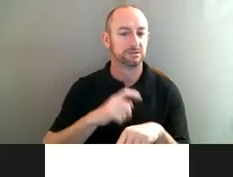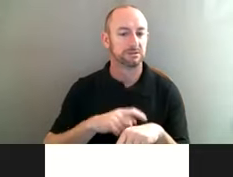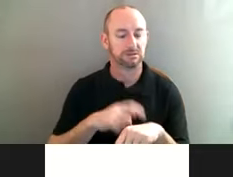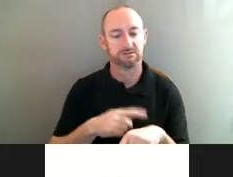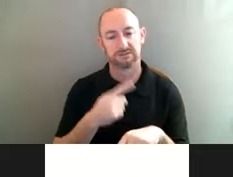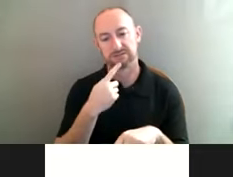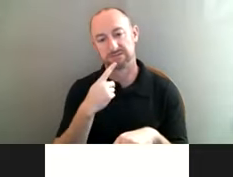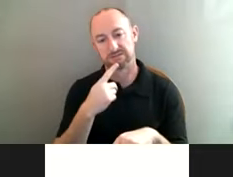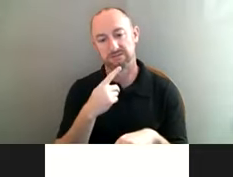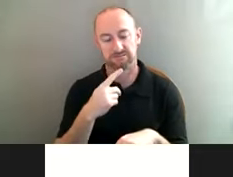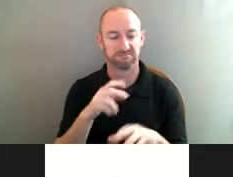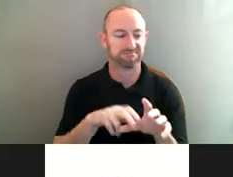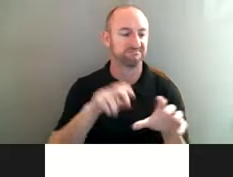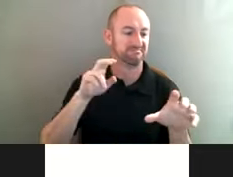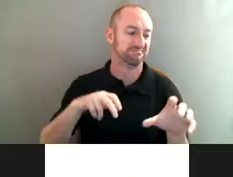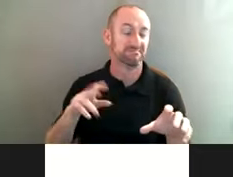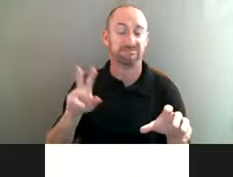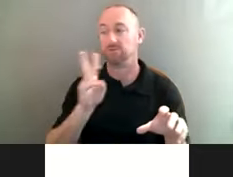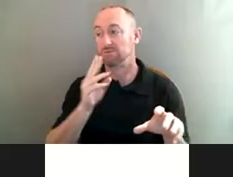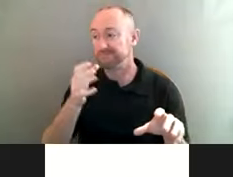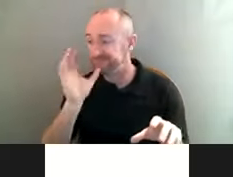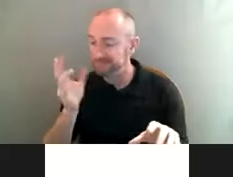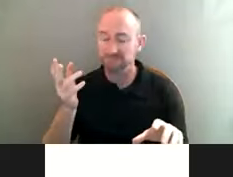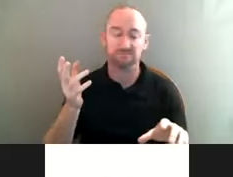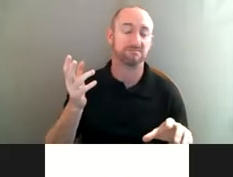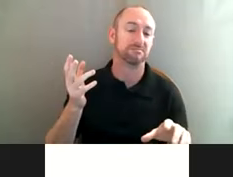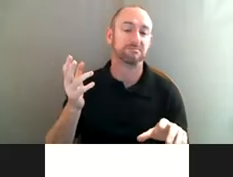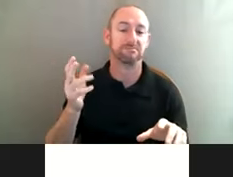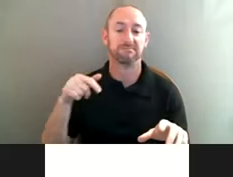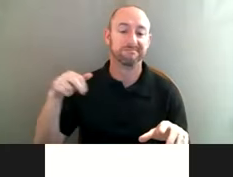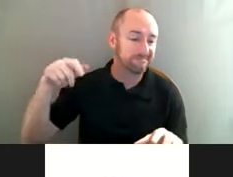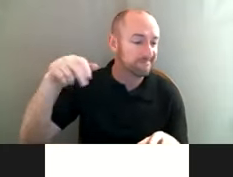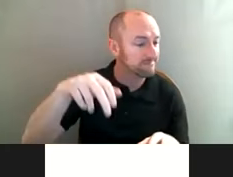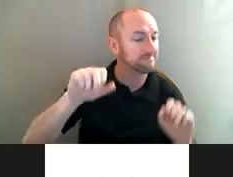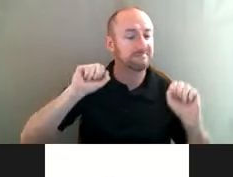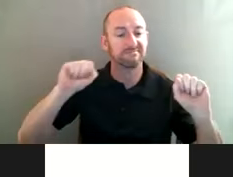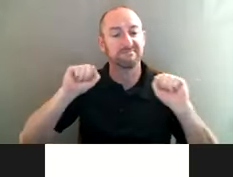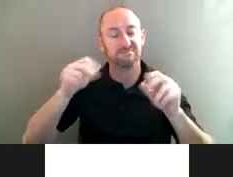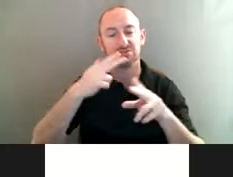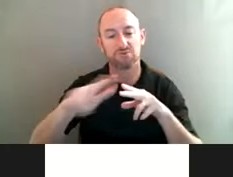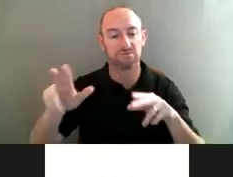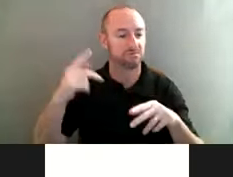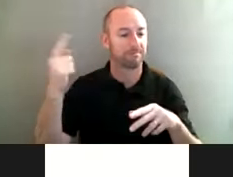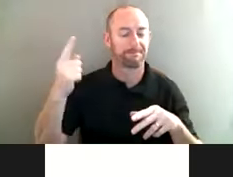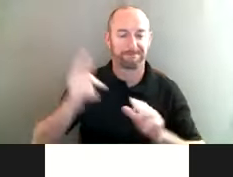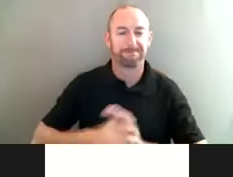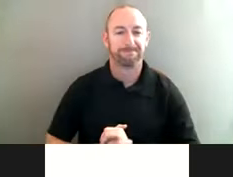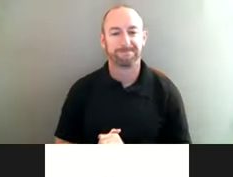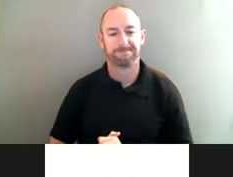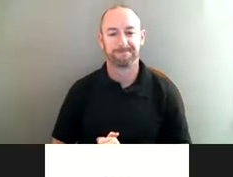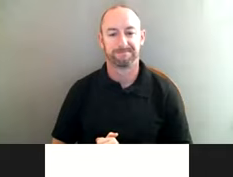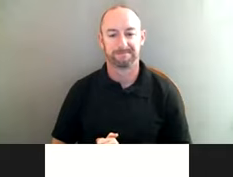say back away from your computer, get a glass of water, take a quick walk down the street or something and get some fresh air. And then